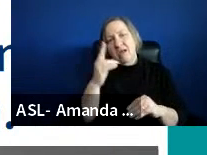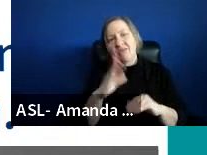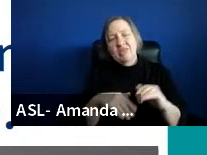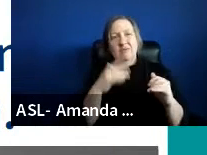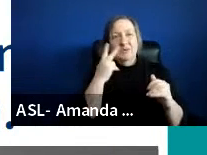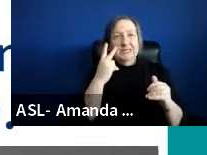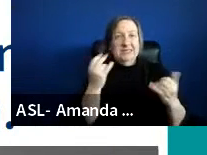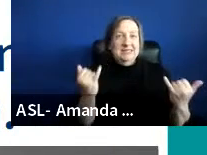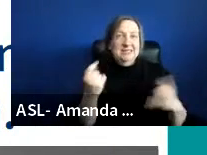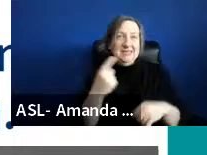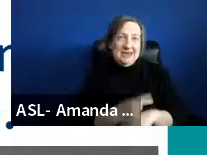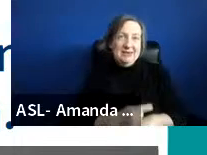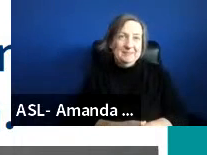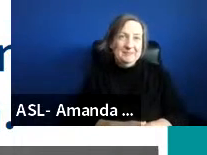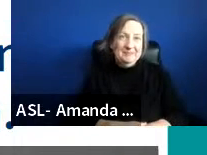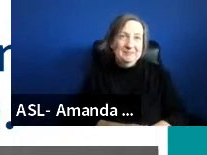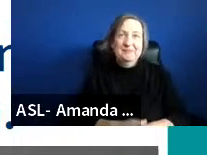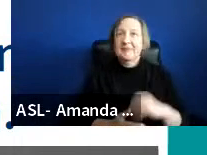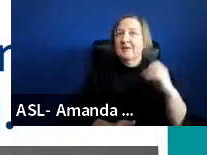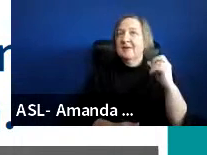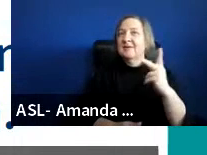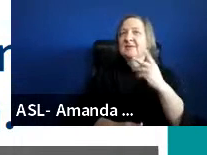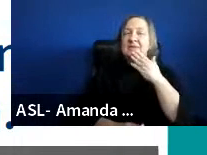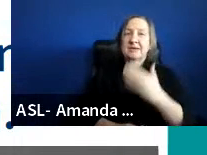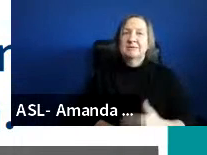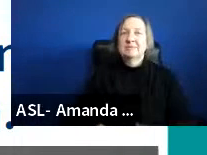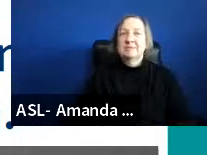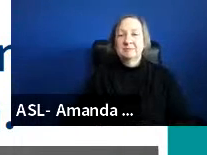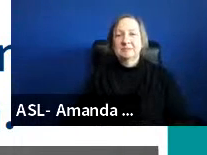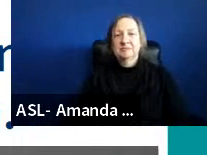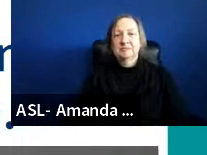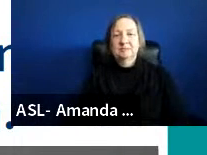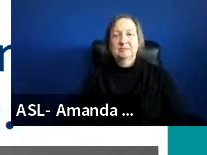today. Okay, thank you.